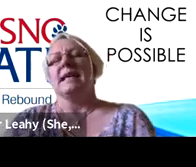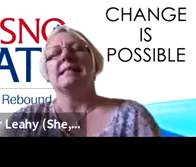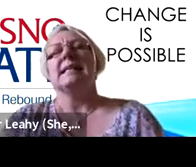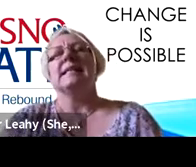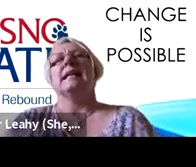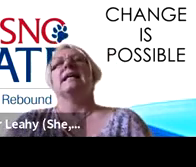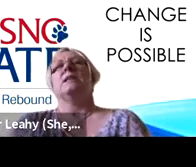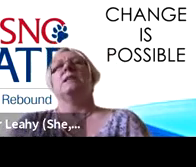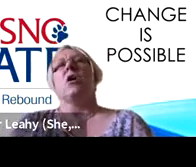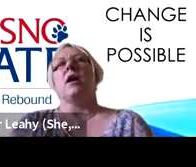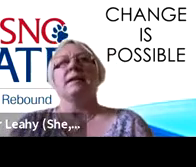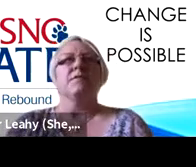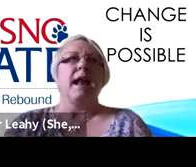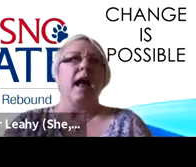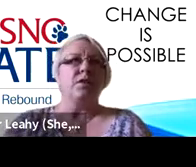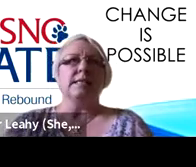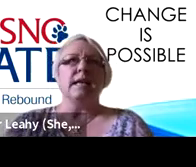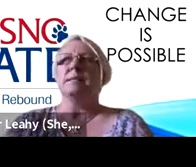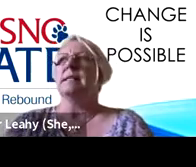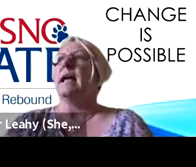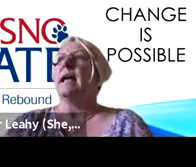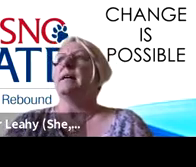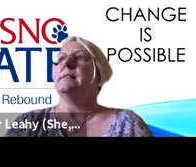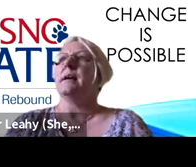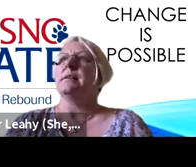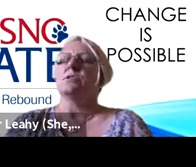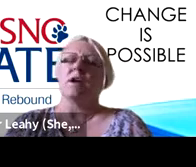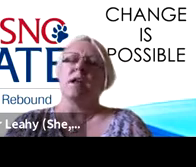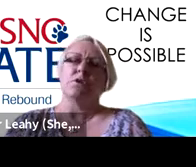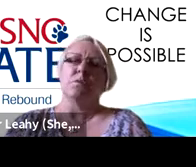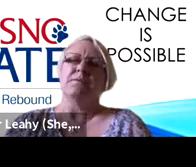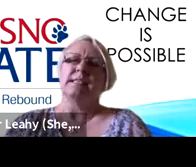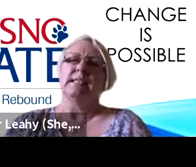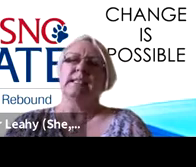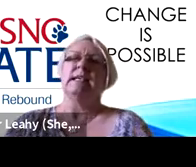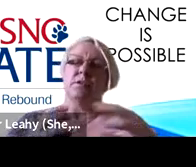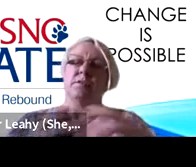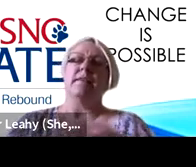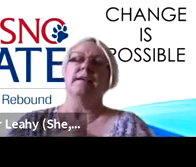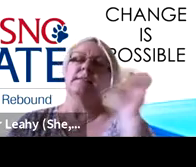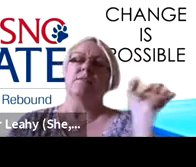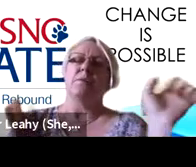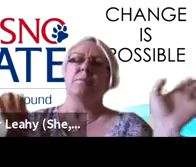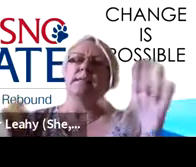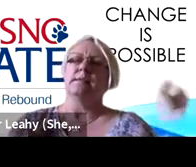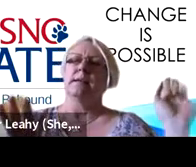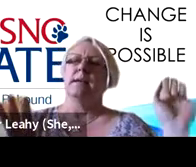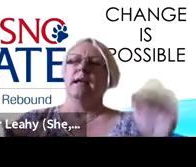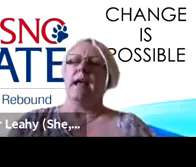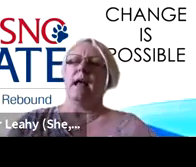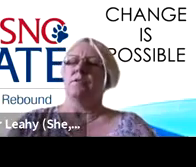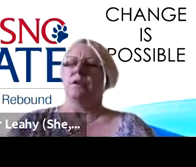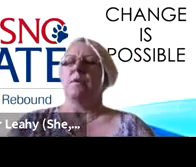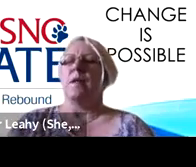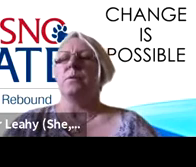is fantastic. They are active at Avenal State Prison and Central California Women's Facility here in the Valley, and several other places